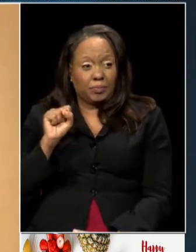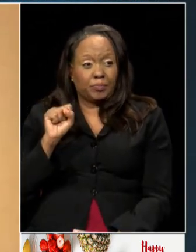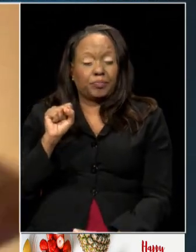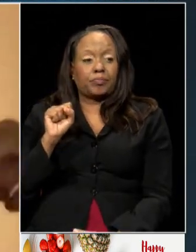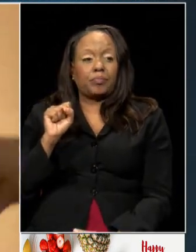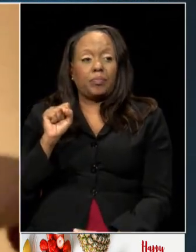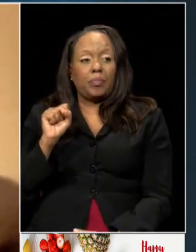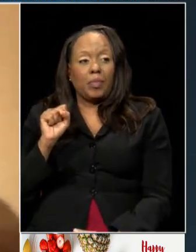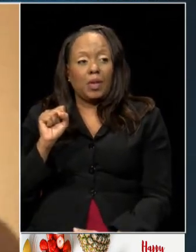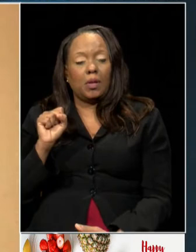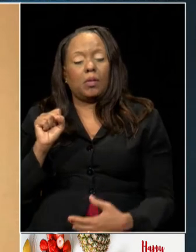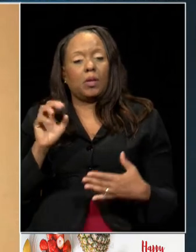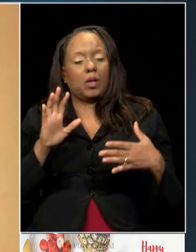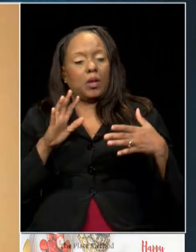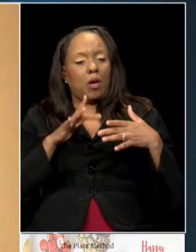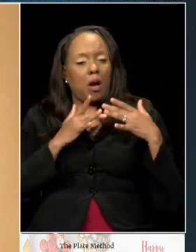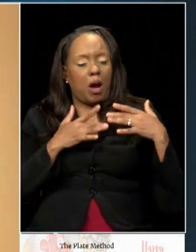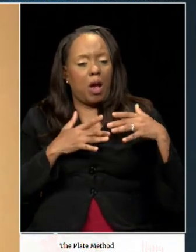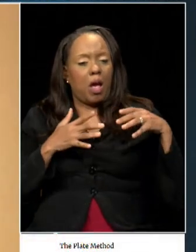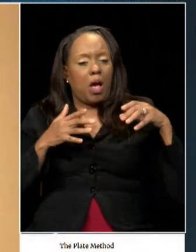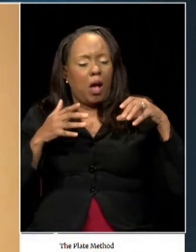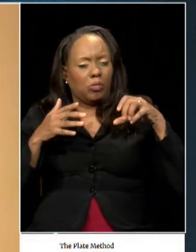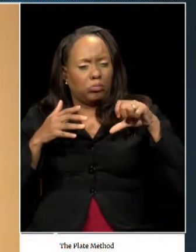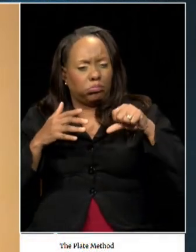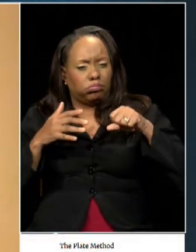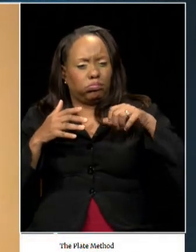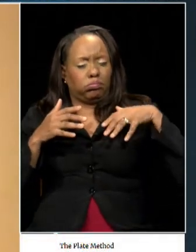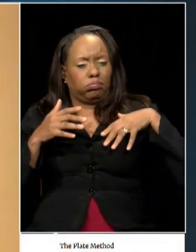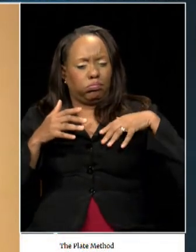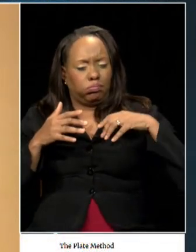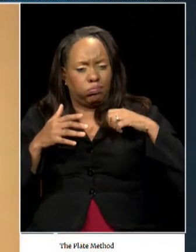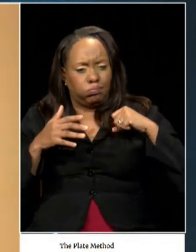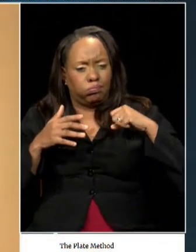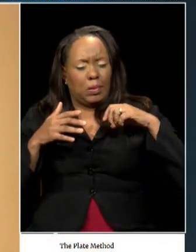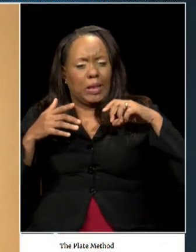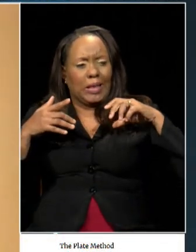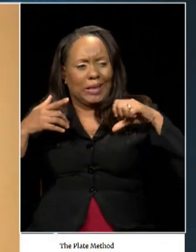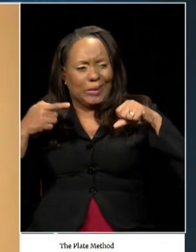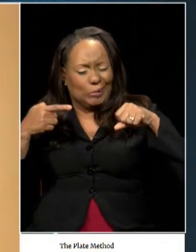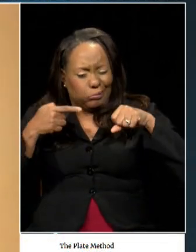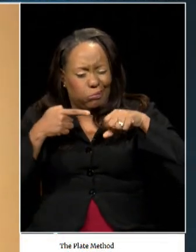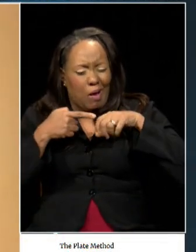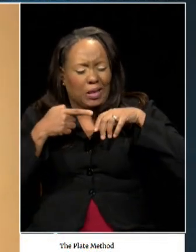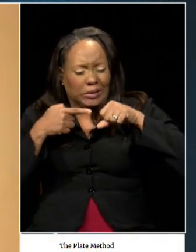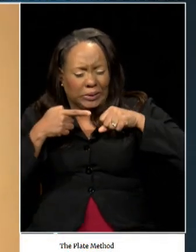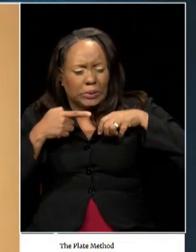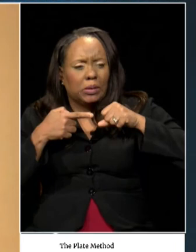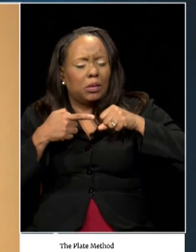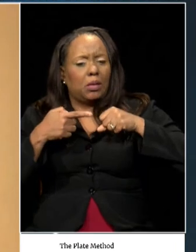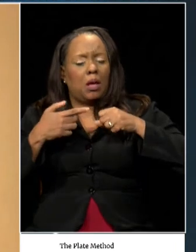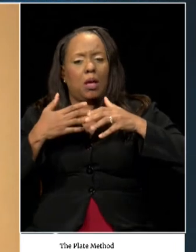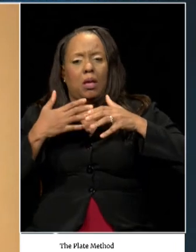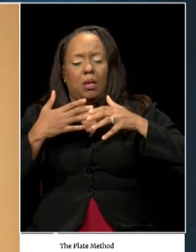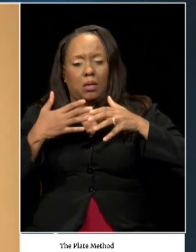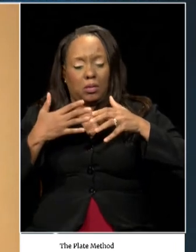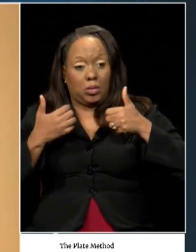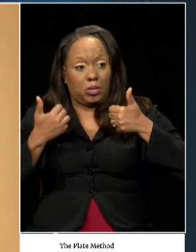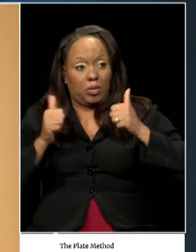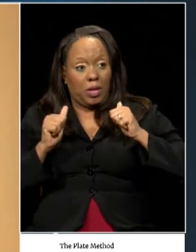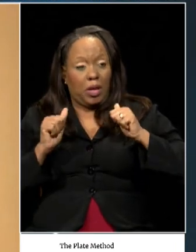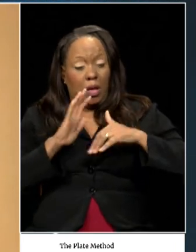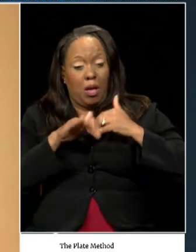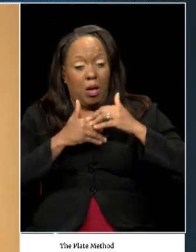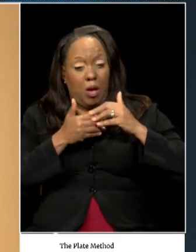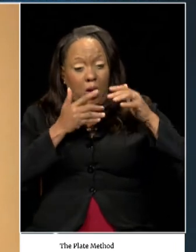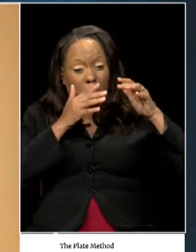time it squeezes, it has to squeeze against that high pressure. And every time the blood goes